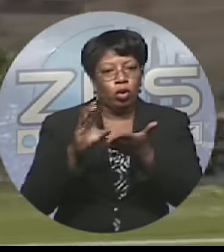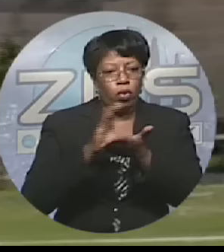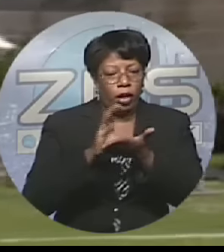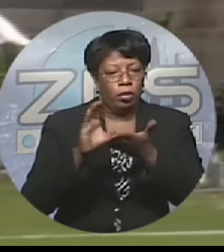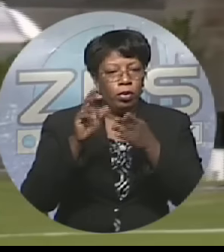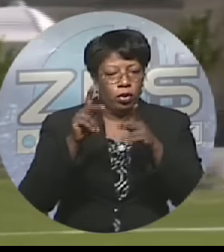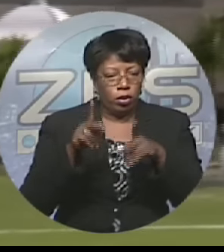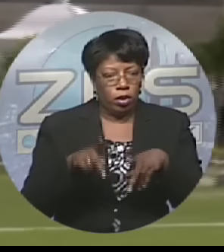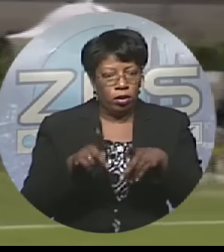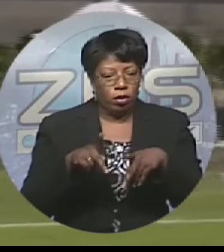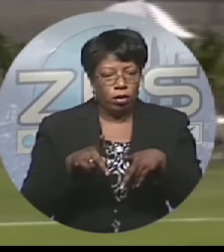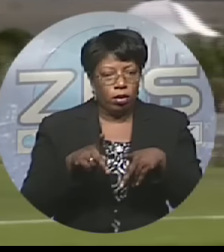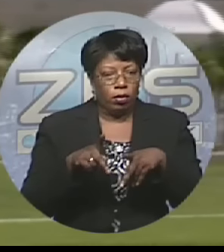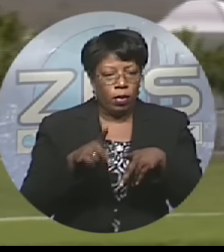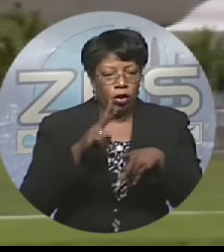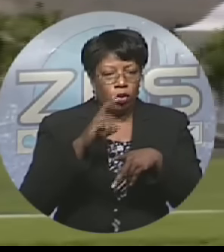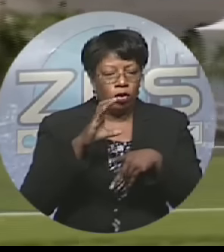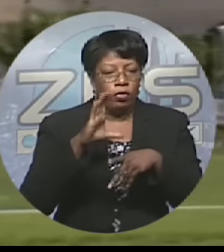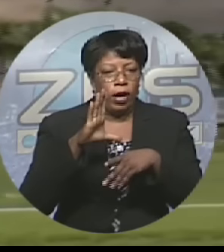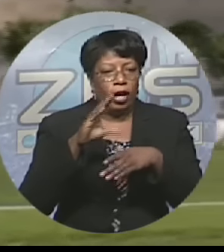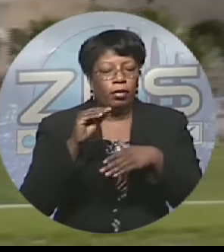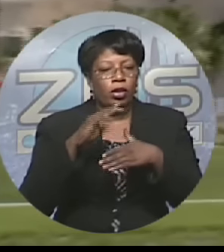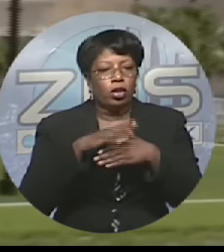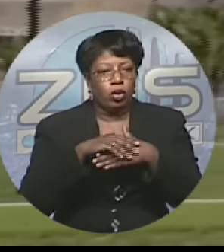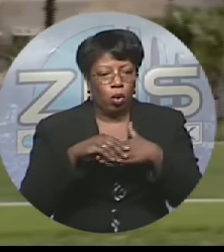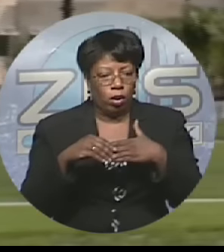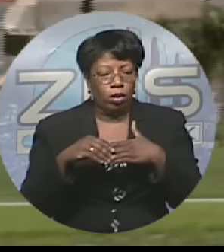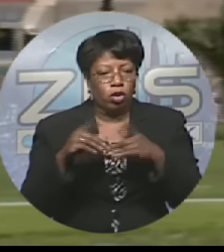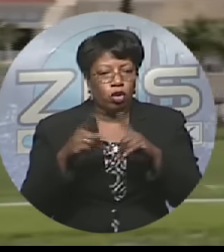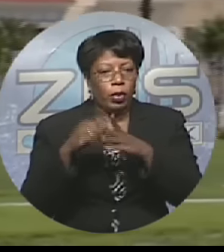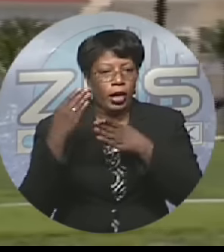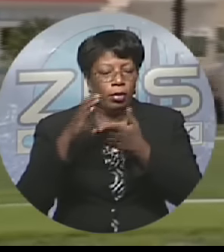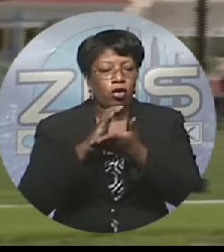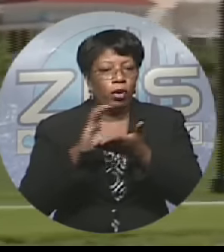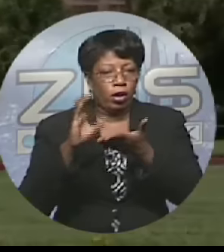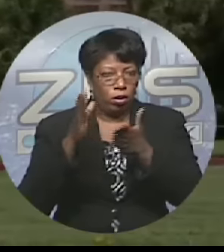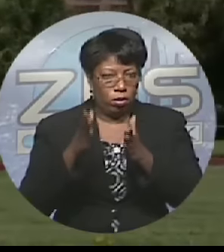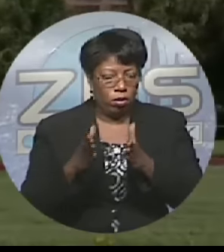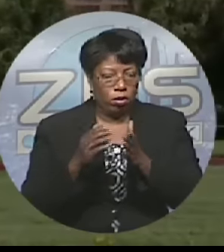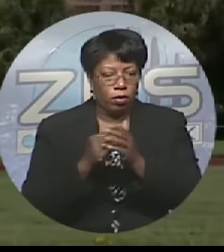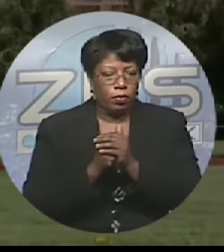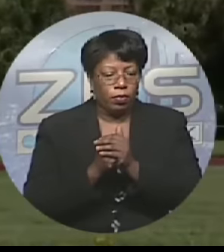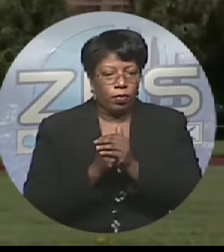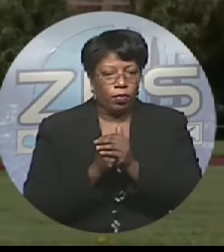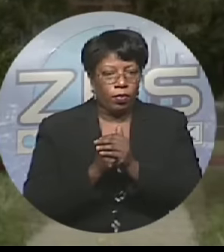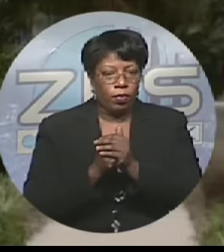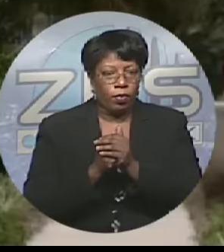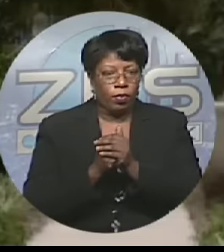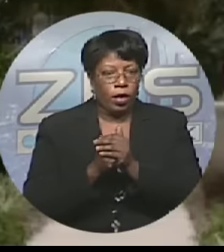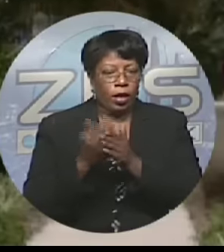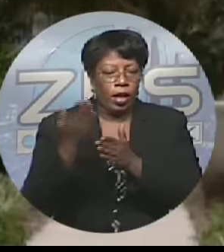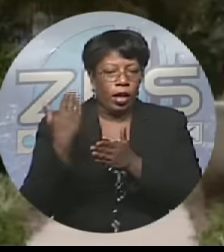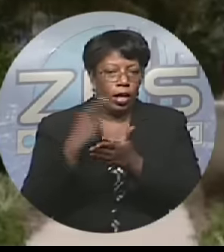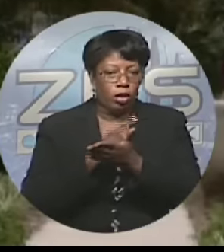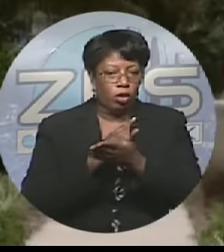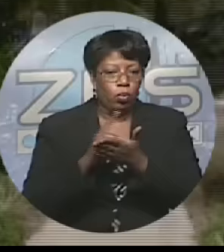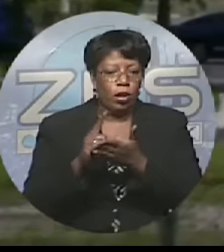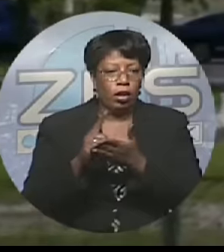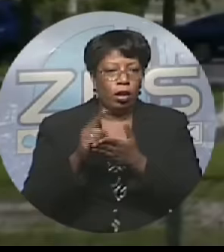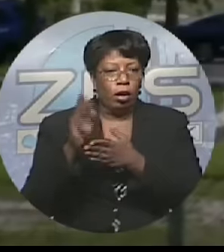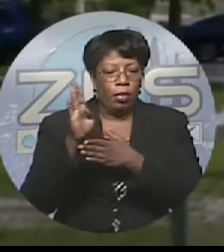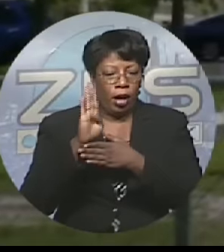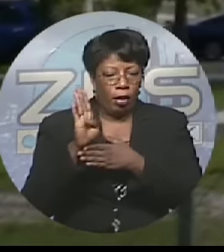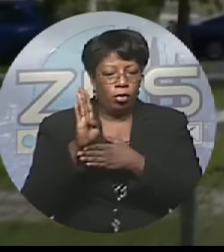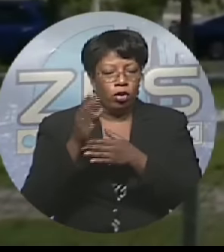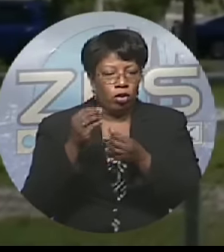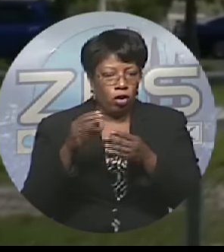some $205 million owed to Bahamian creditors. The resort recently moved into receivership, and last week the Board of Bahama